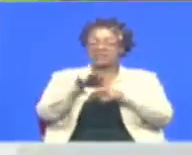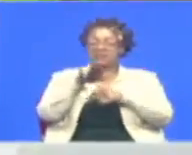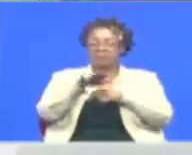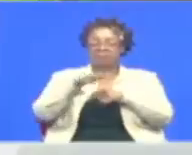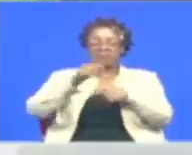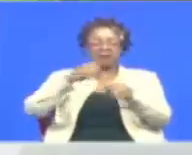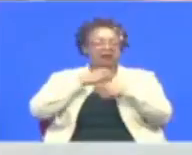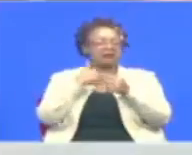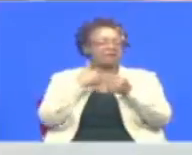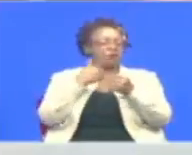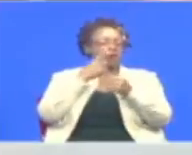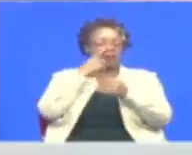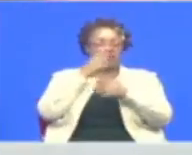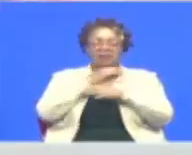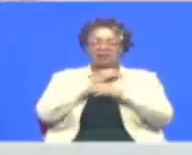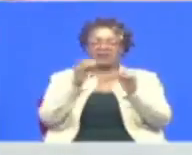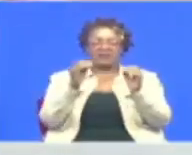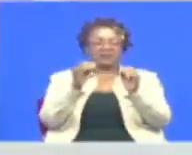homeless.